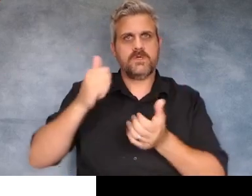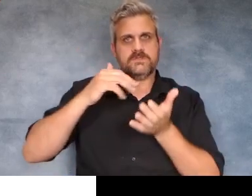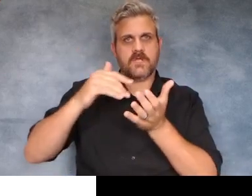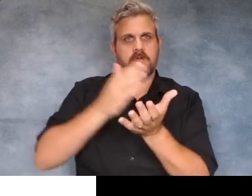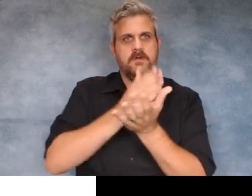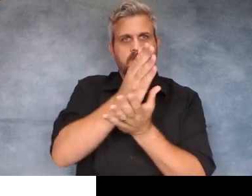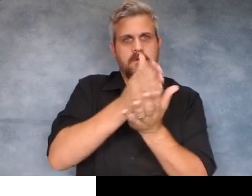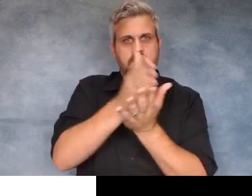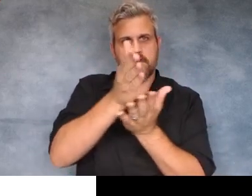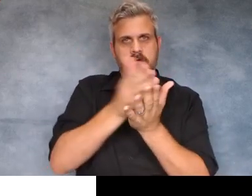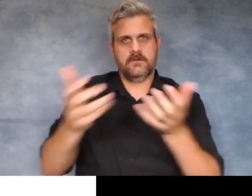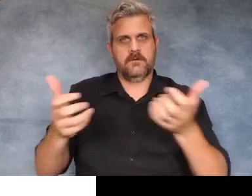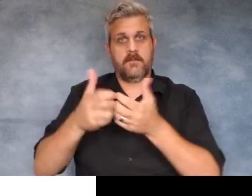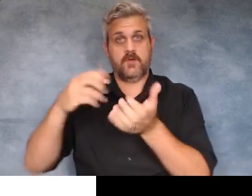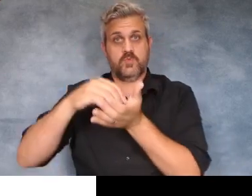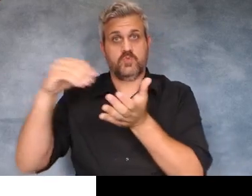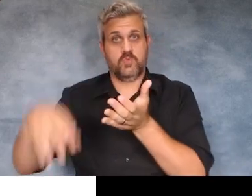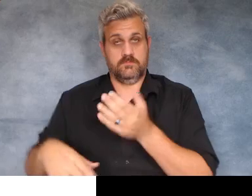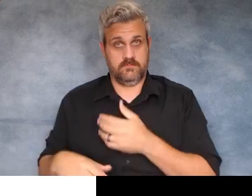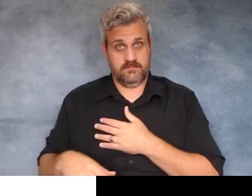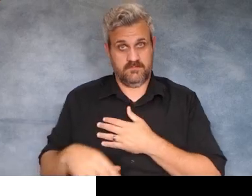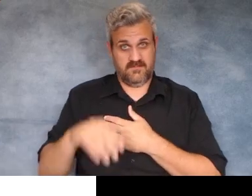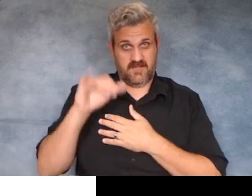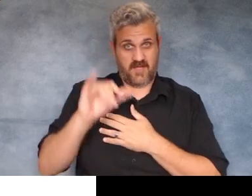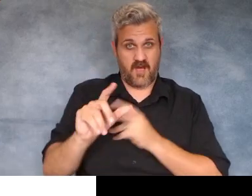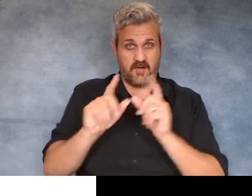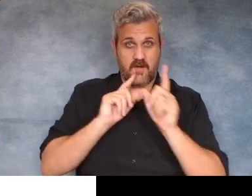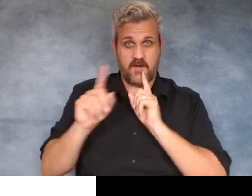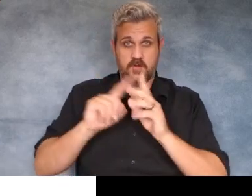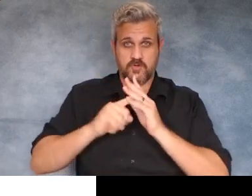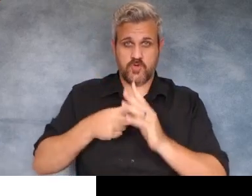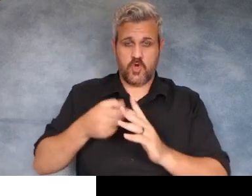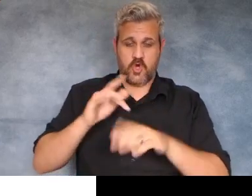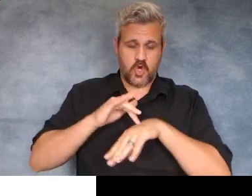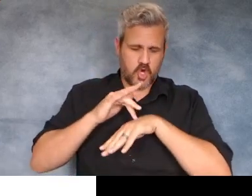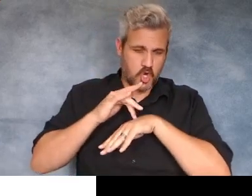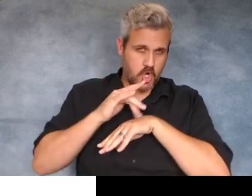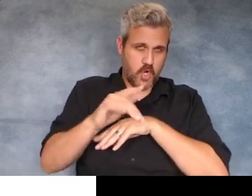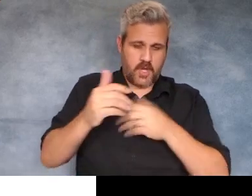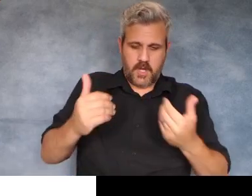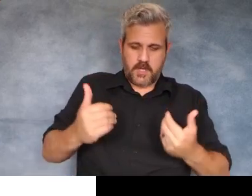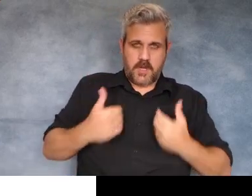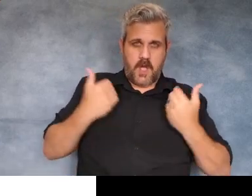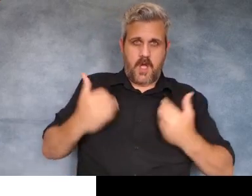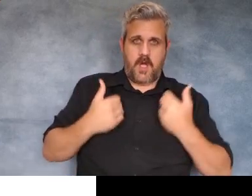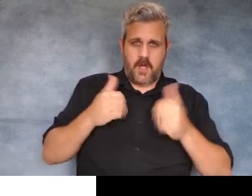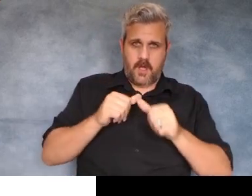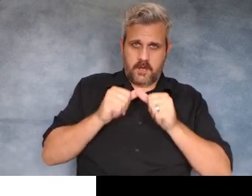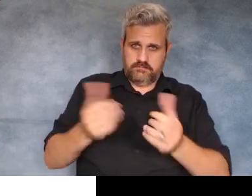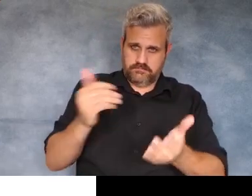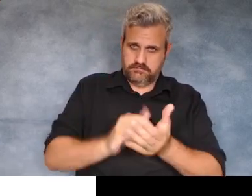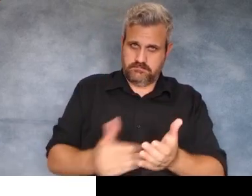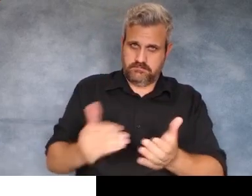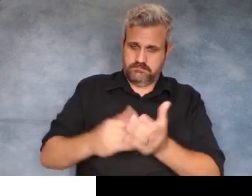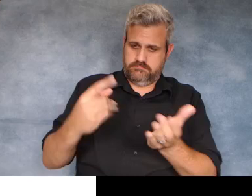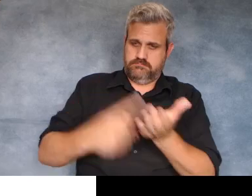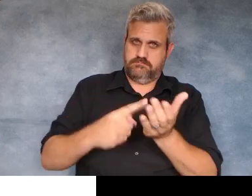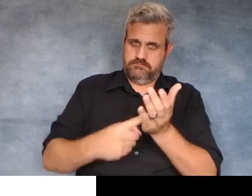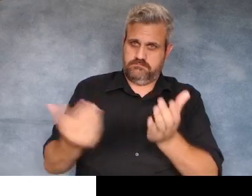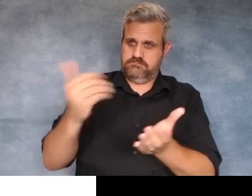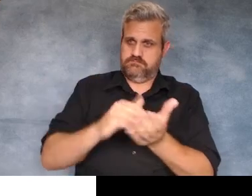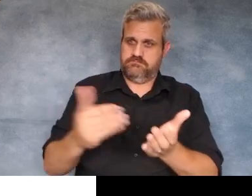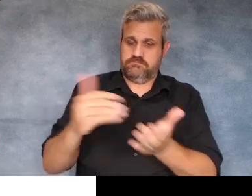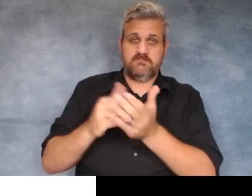your student. This conversation should start early in a student's school career and is ongoing and discussed annually based